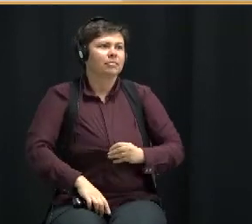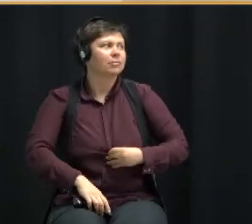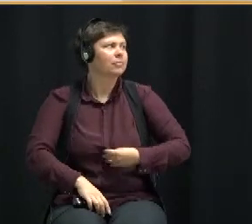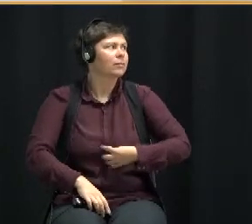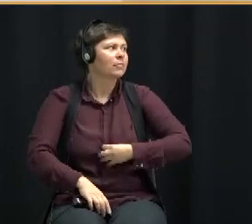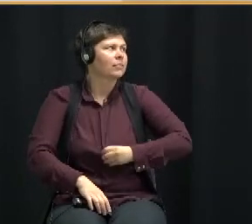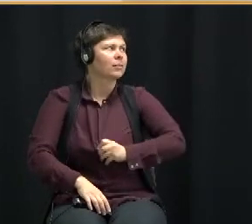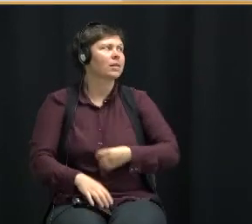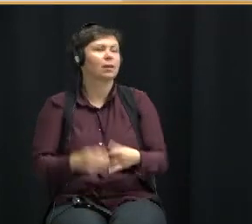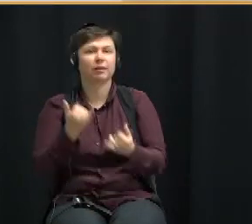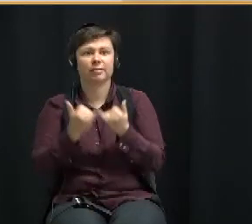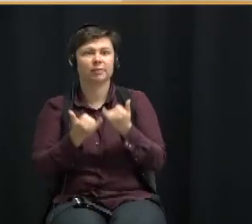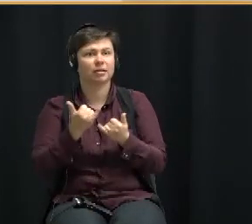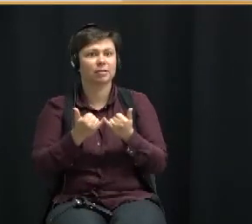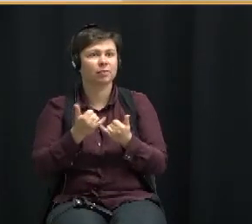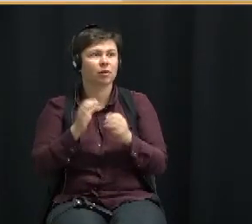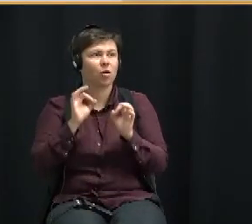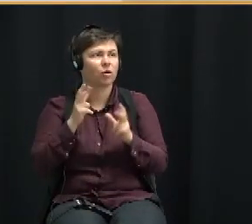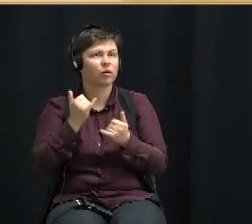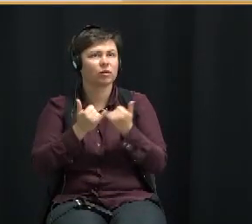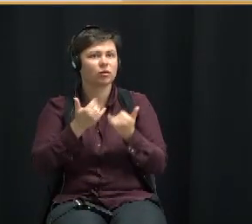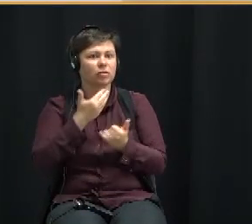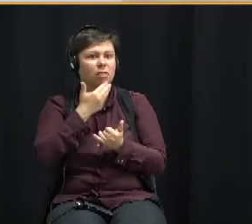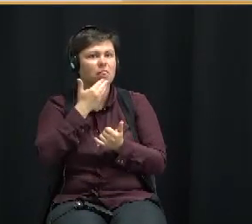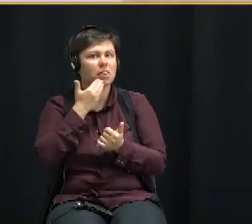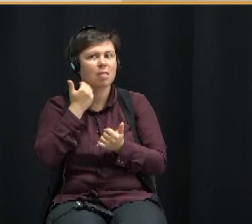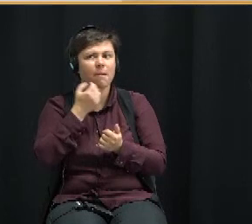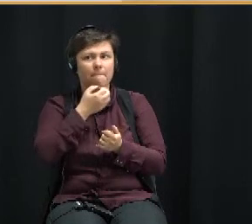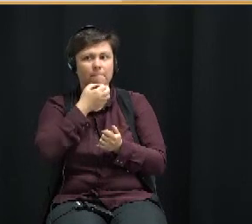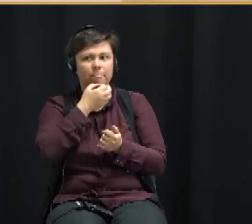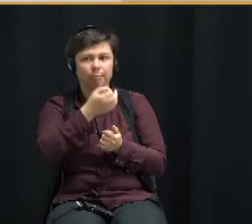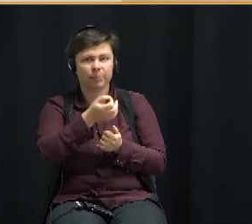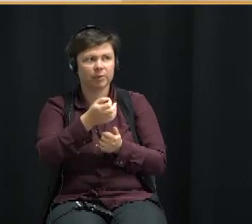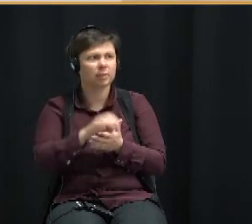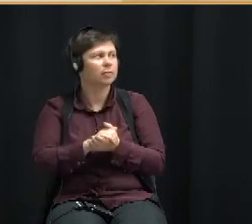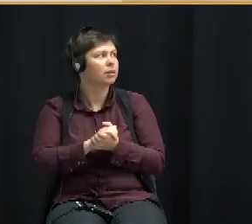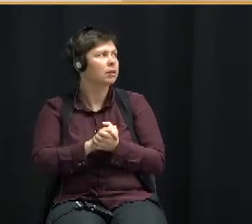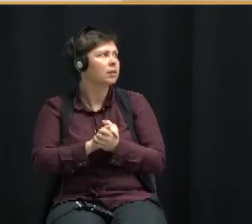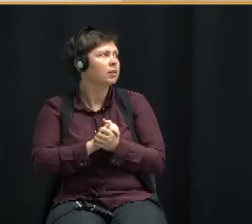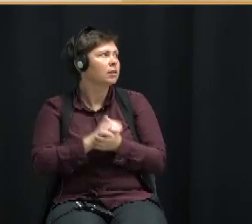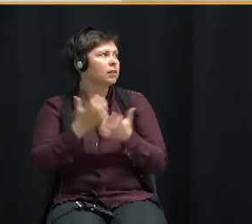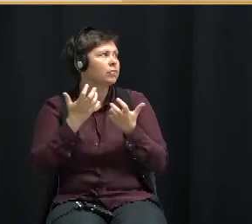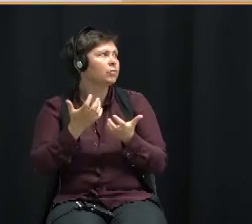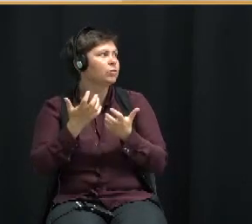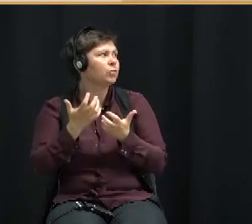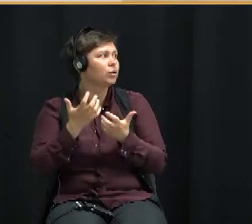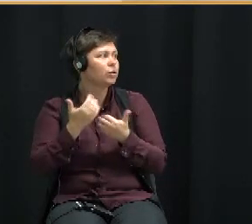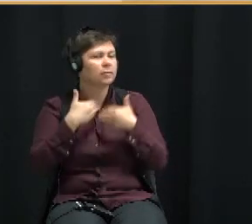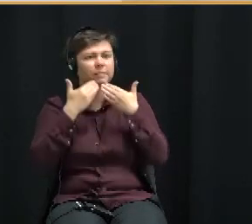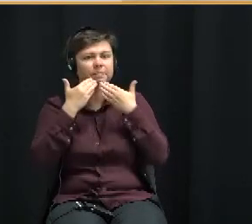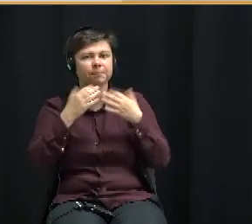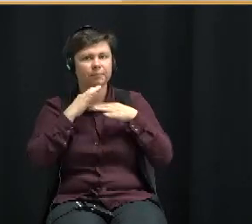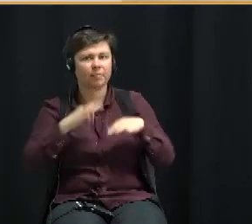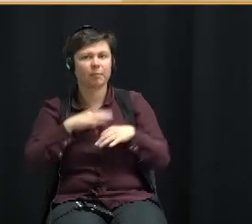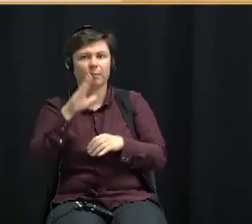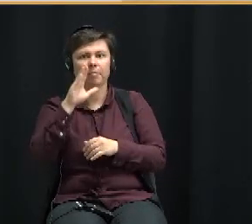Okay, if there are no questions, I would like to thank Barbara for all